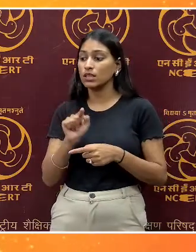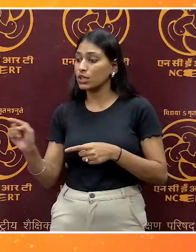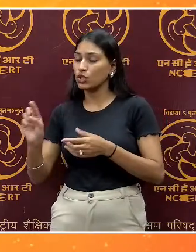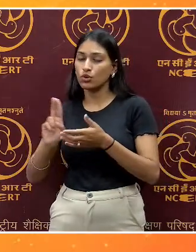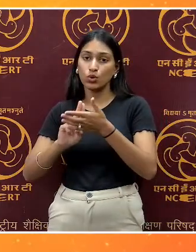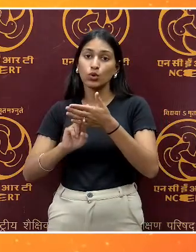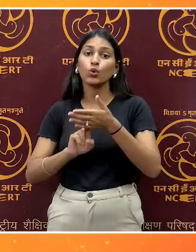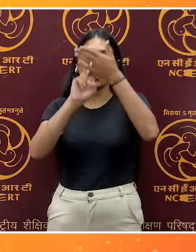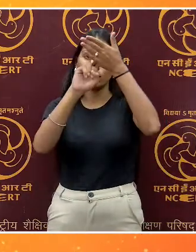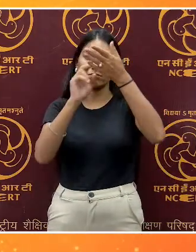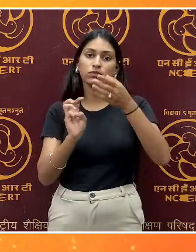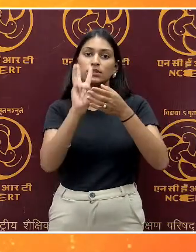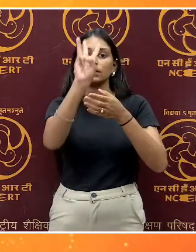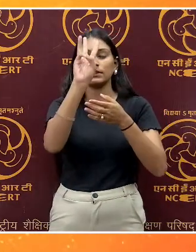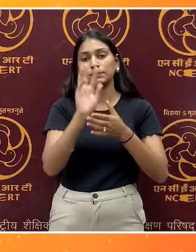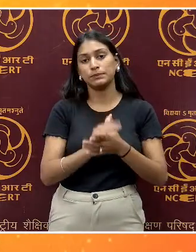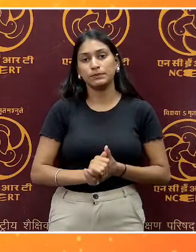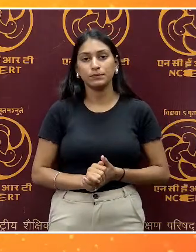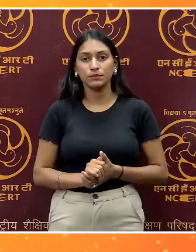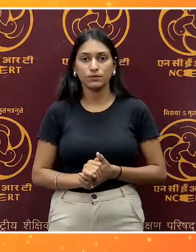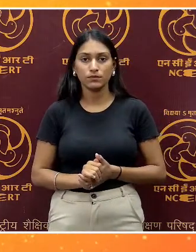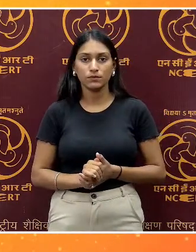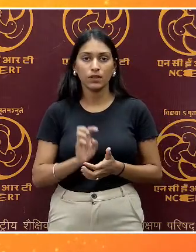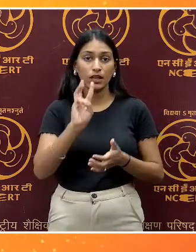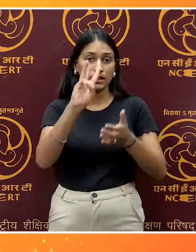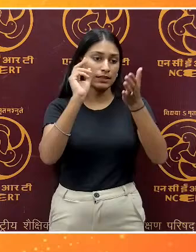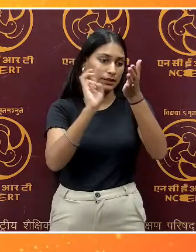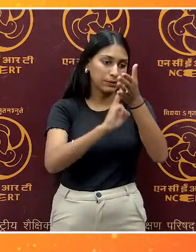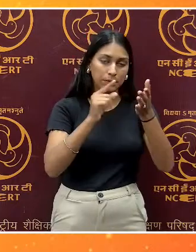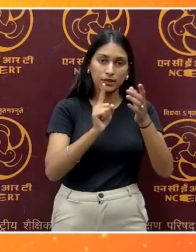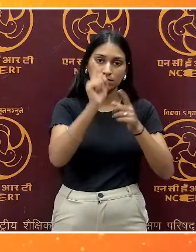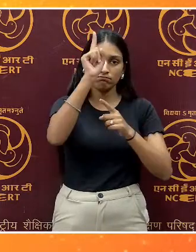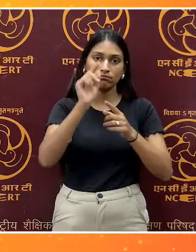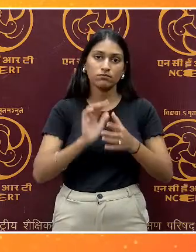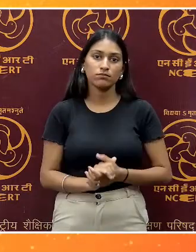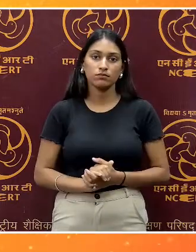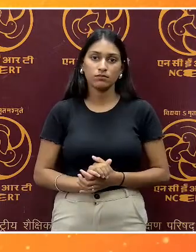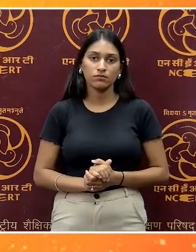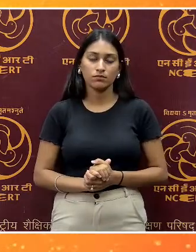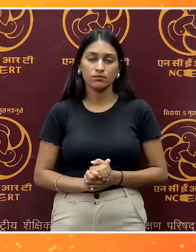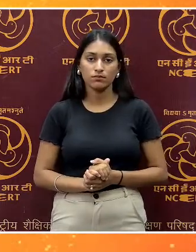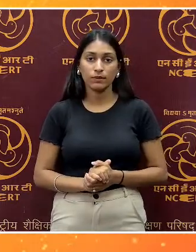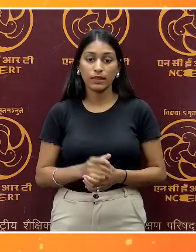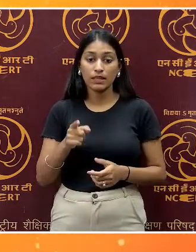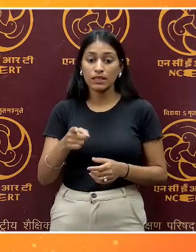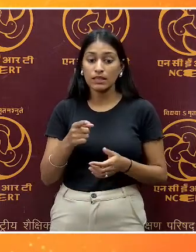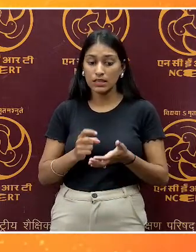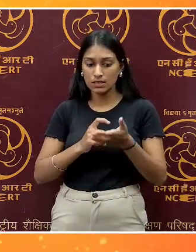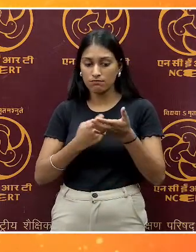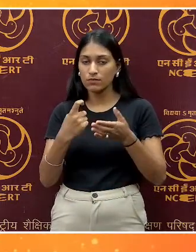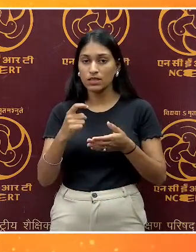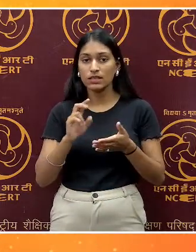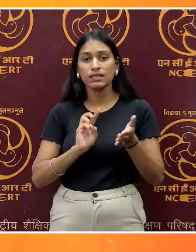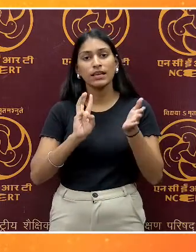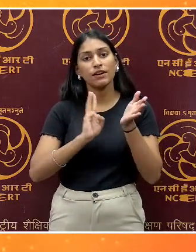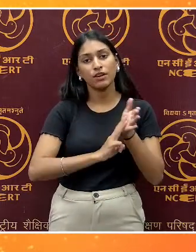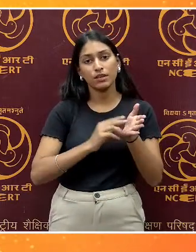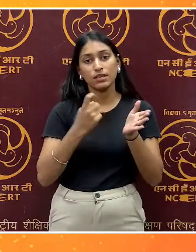north. The net displacement, is it 7 meter? Let us